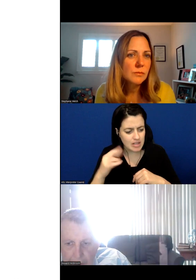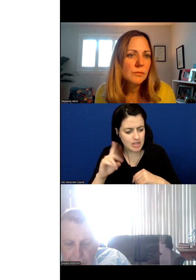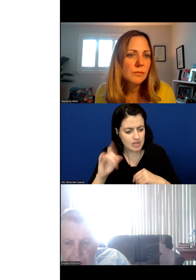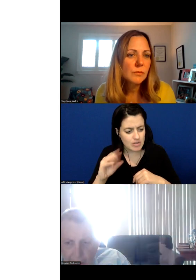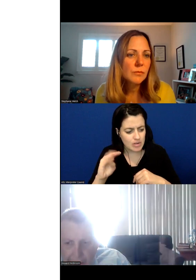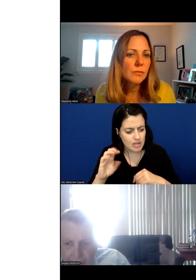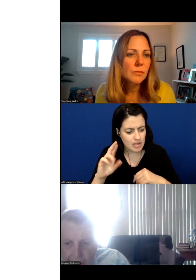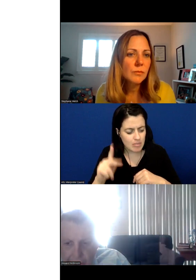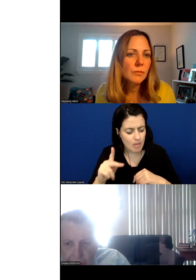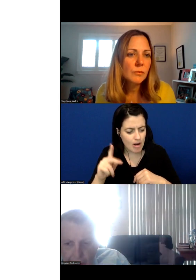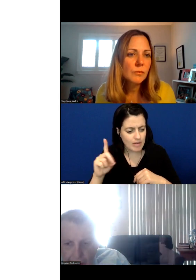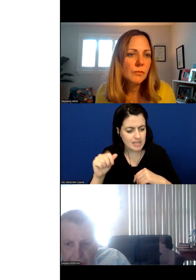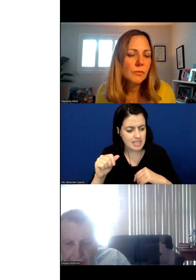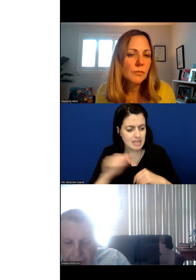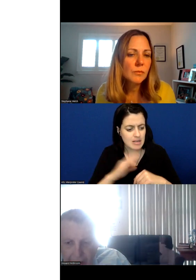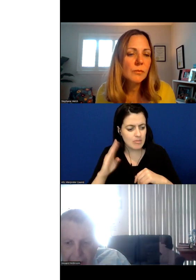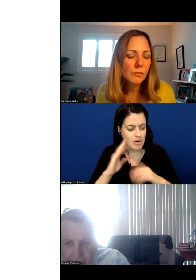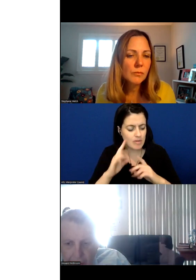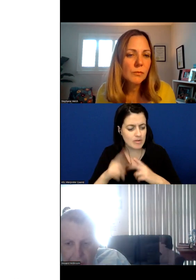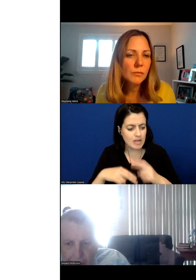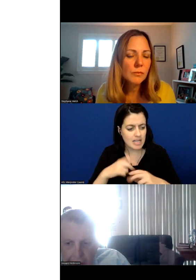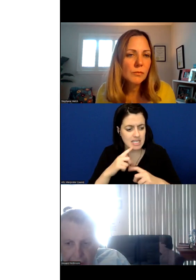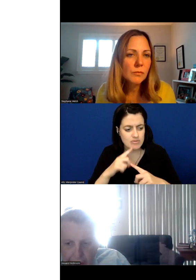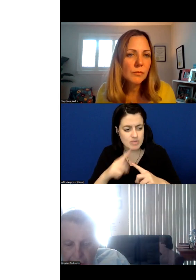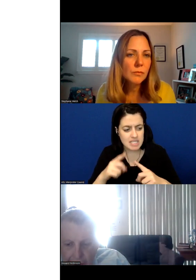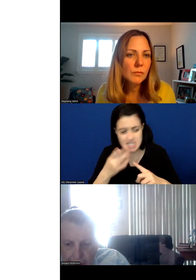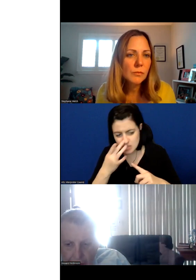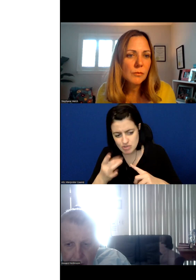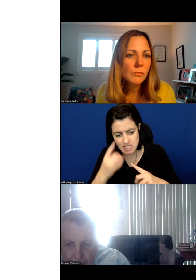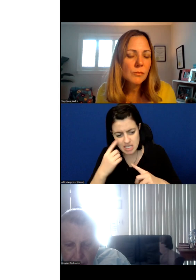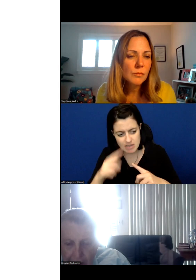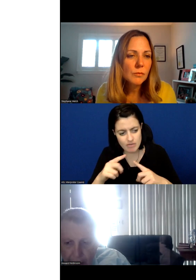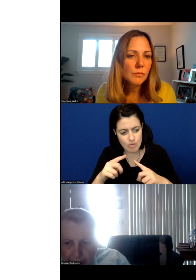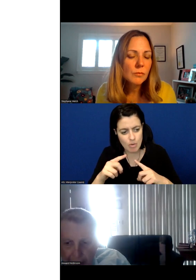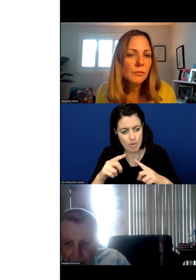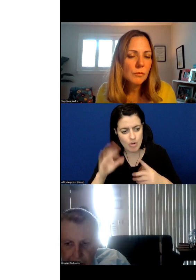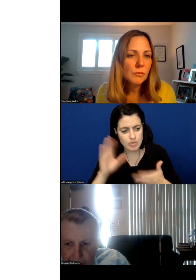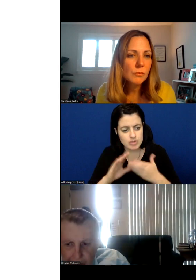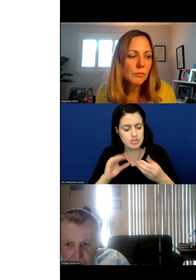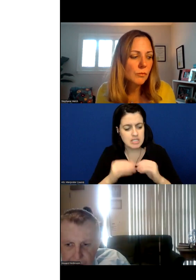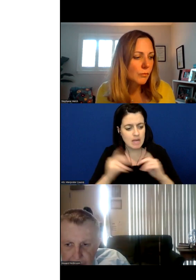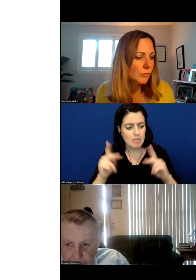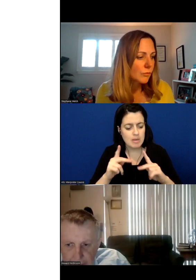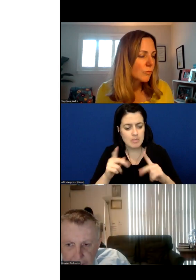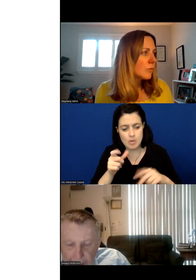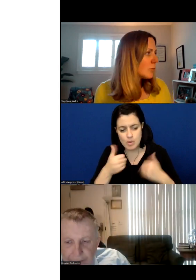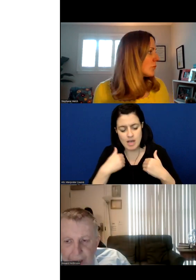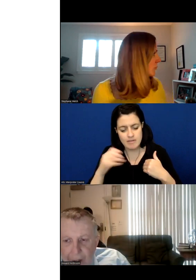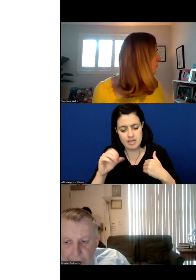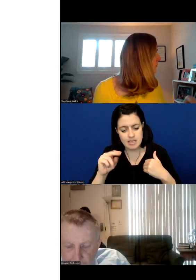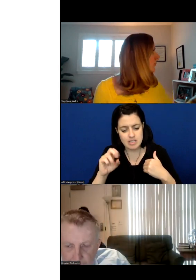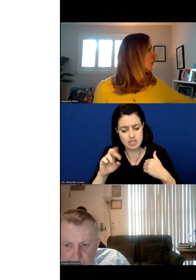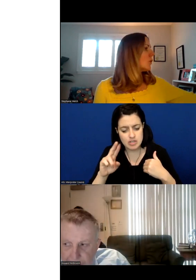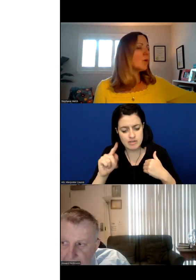of Disability Voices United is very interested in reducing the number of people in conservatorship and in